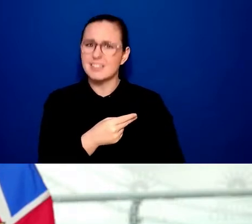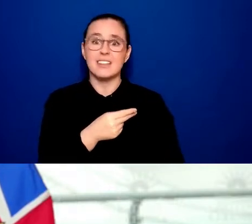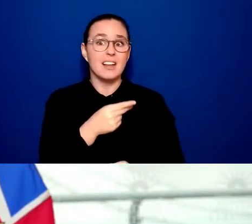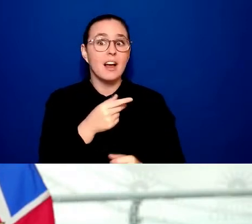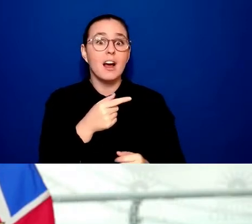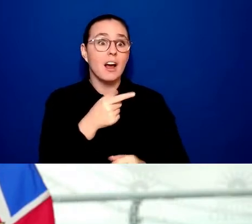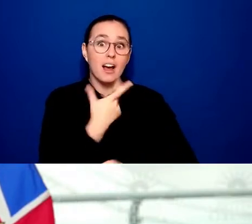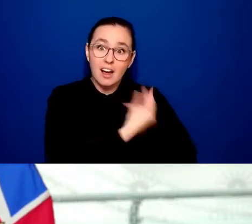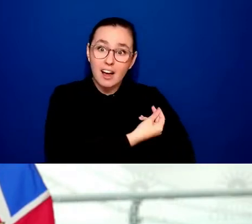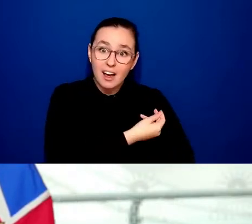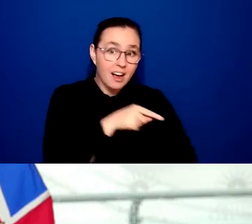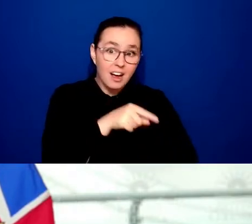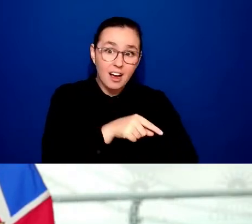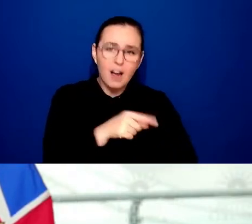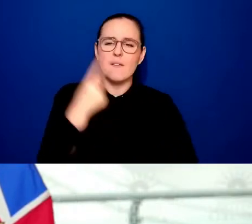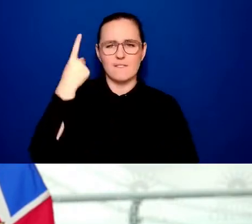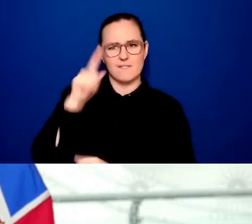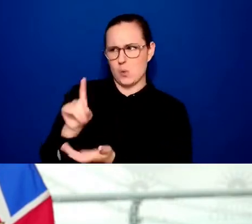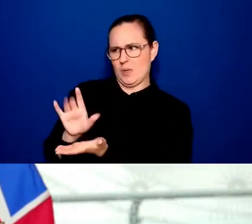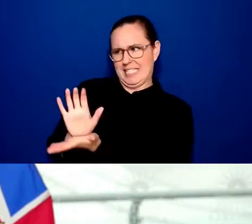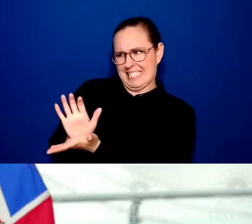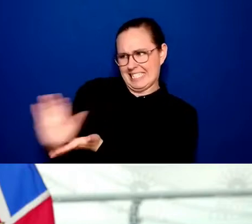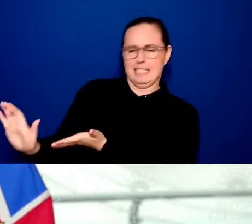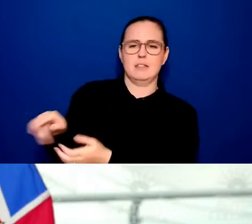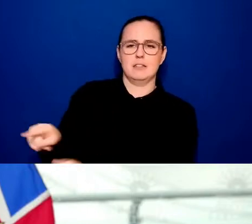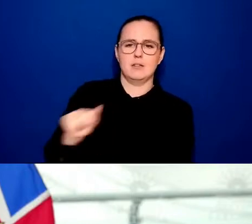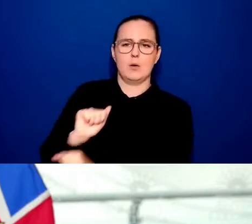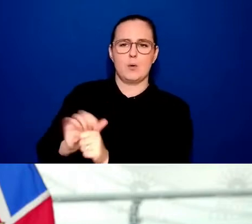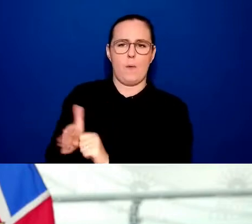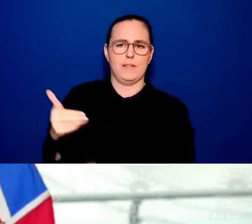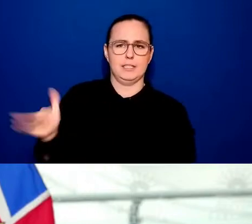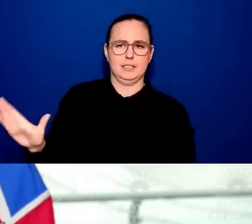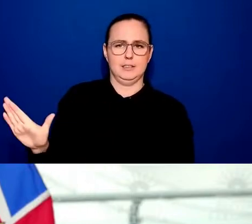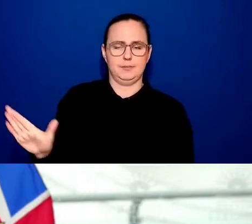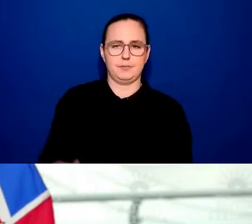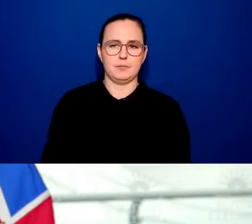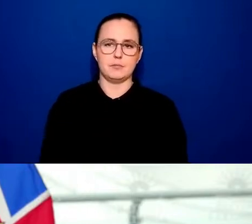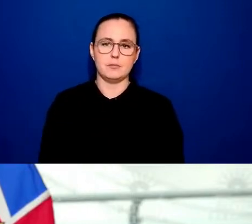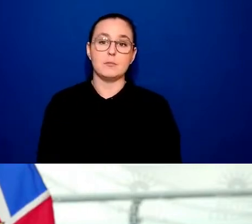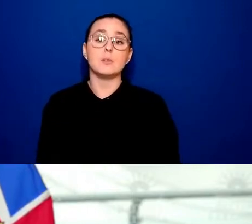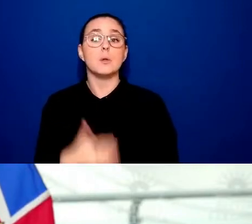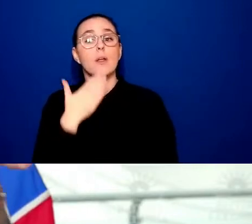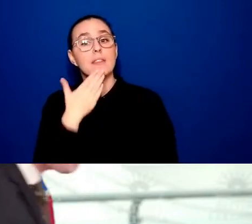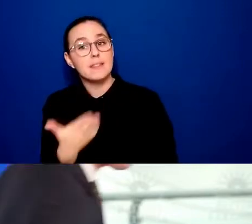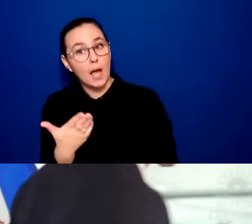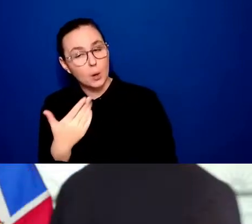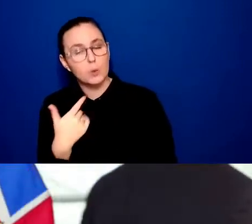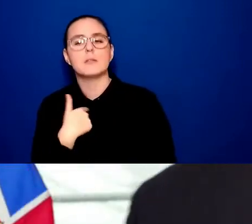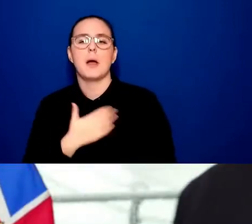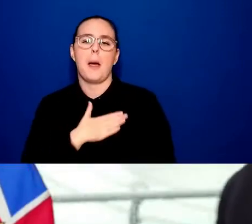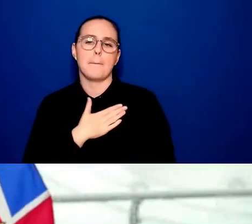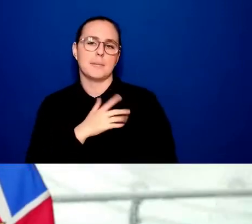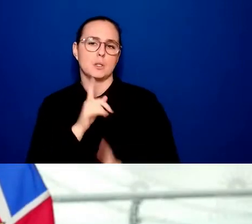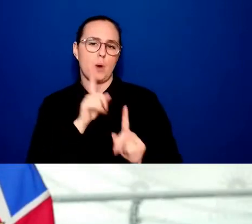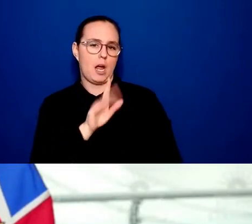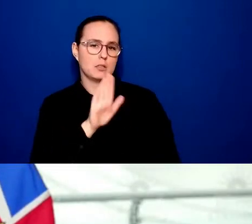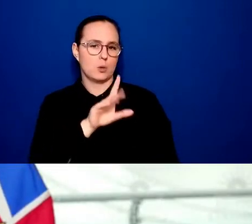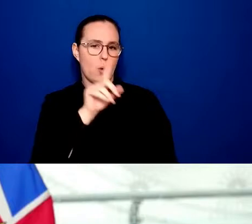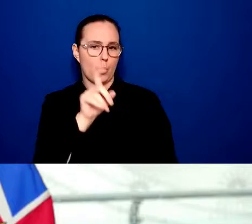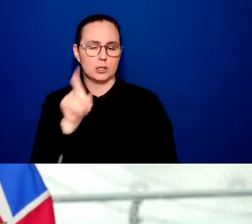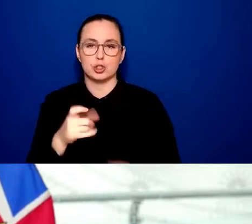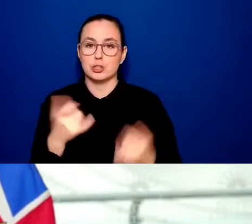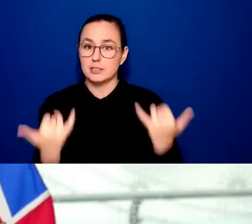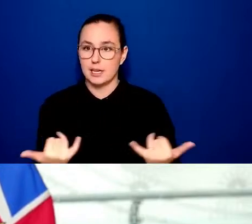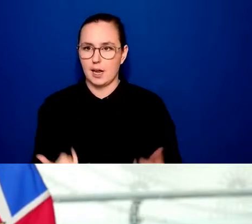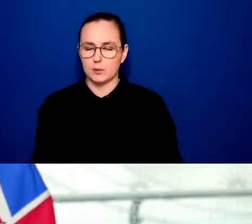as it does so. Thank you very much. We're happy to take your questions. Thank you, Minister. A reminder to media on the line that you may now